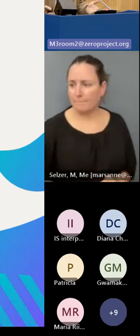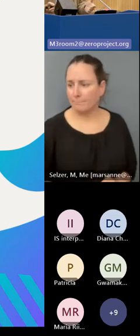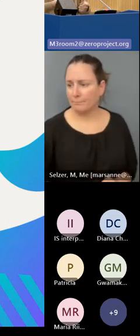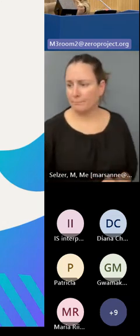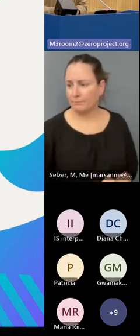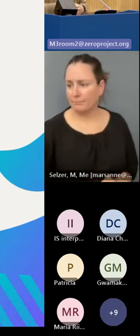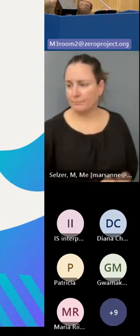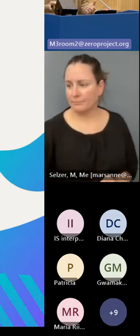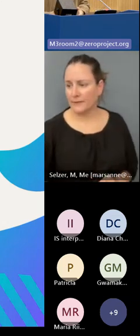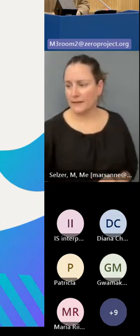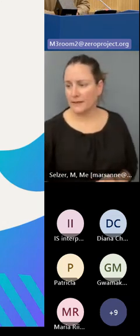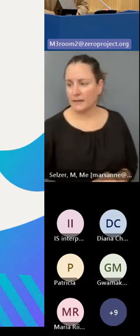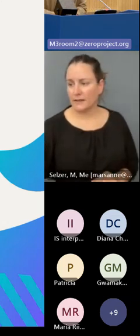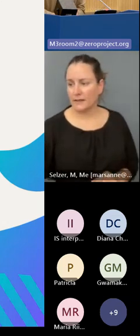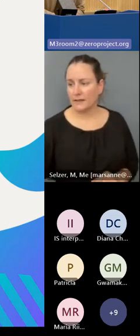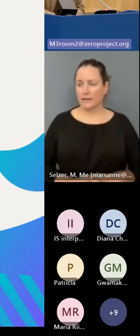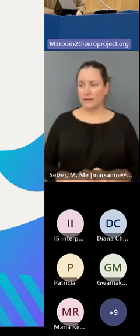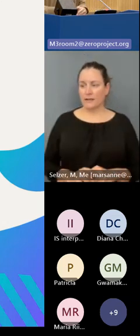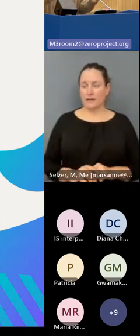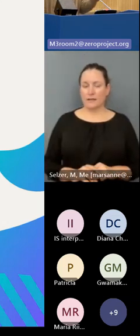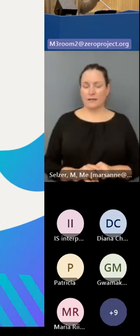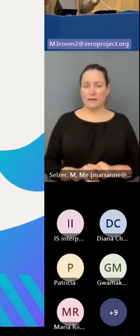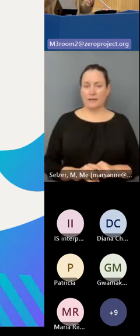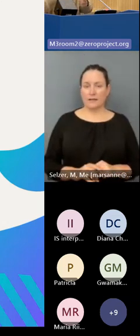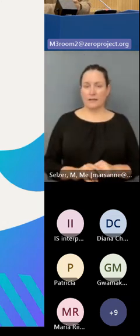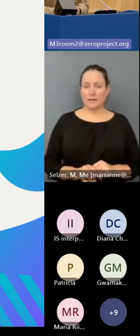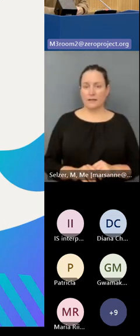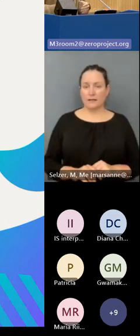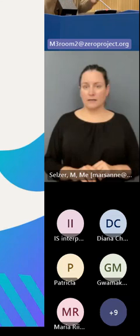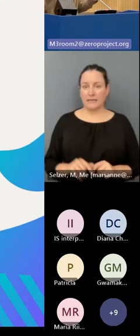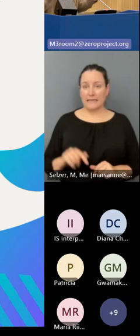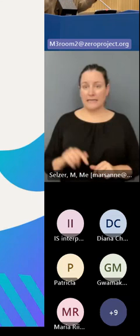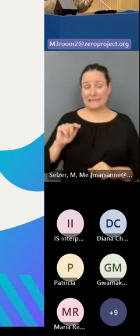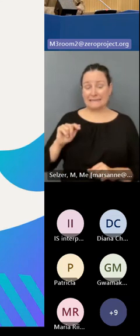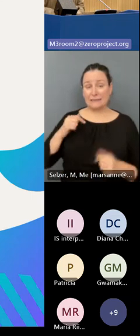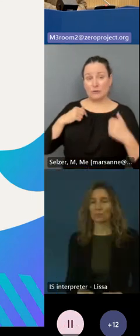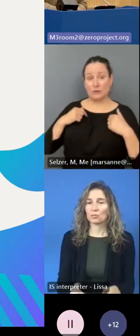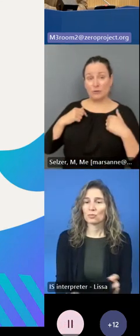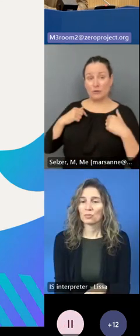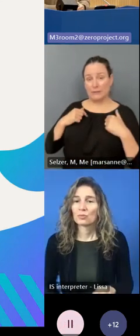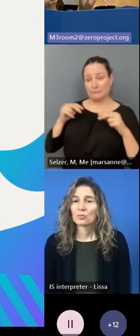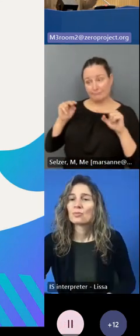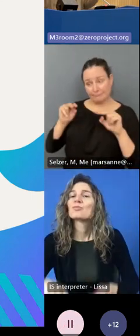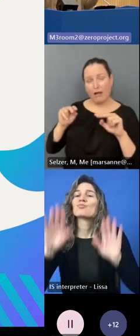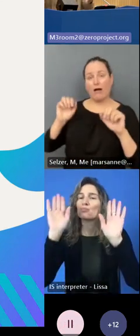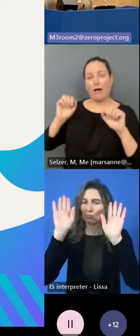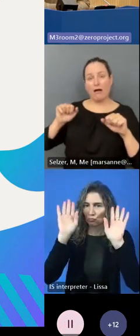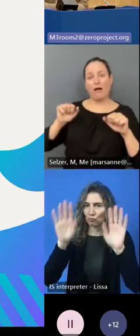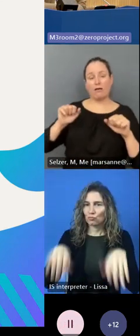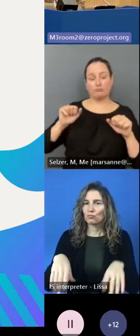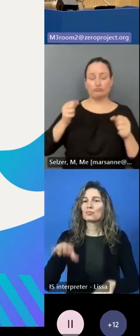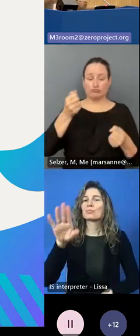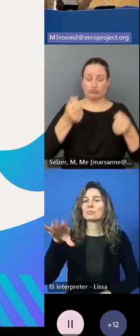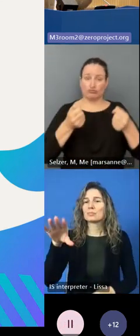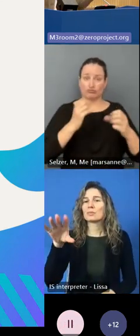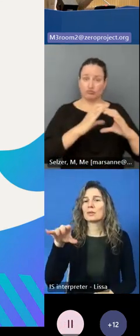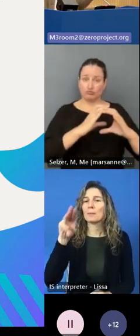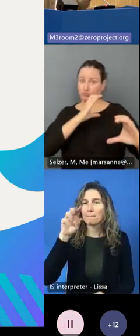we have undeveloped infrastructure, such as public transportation,